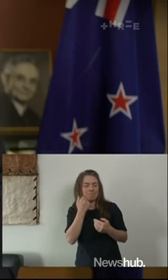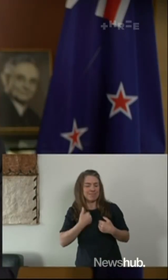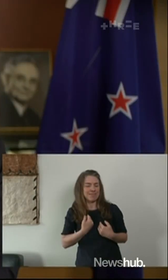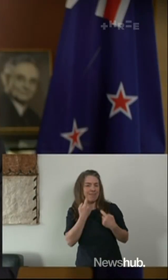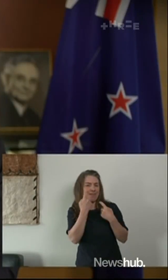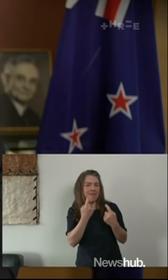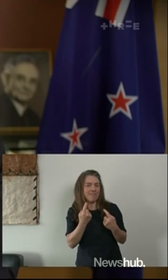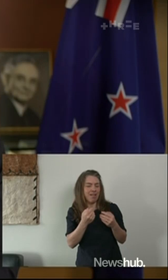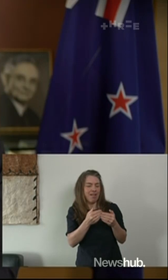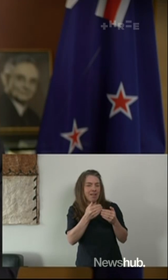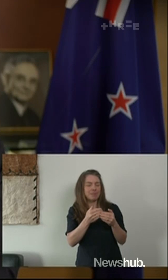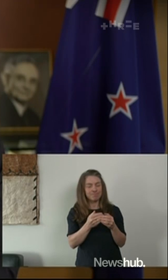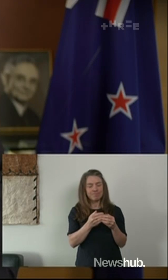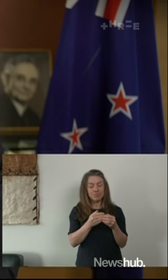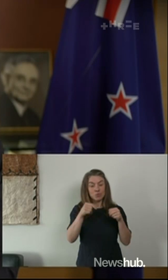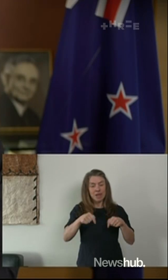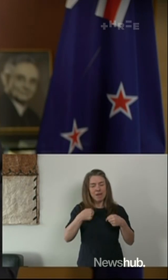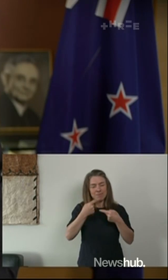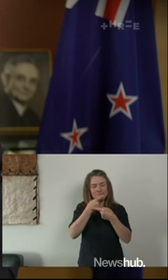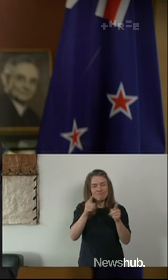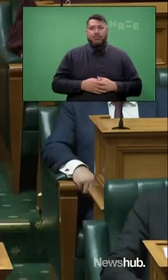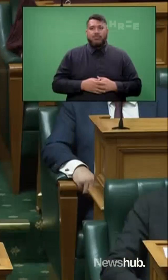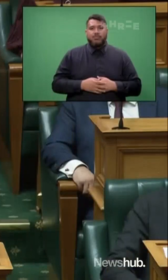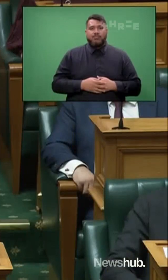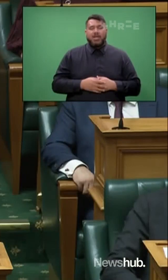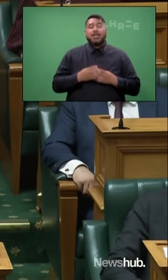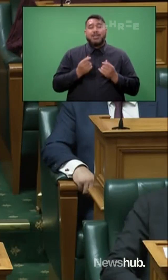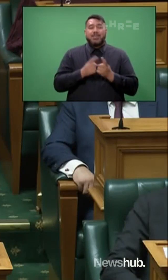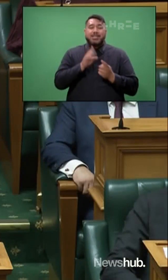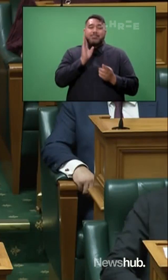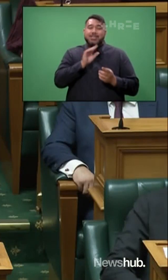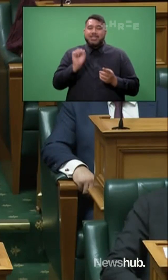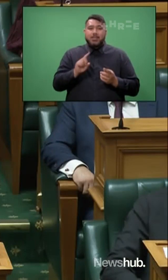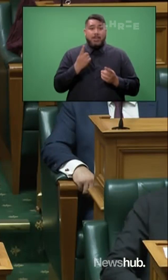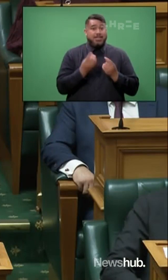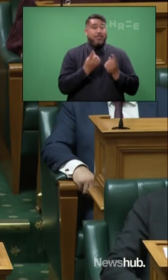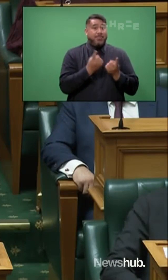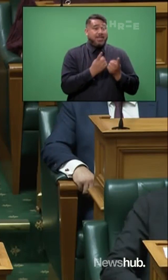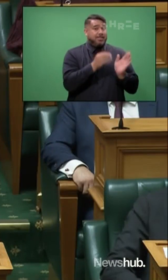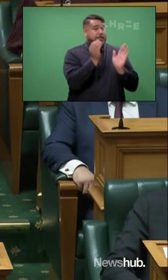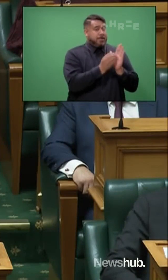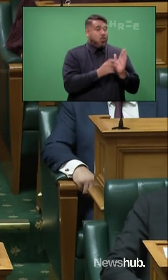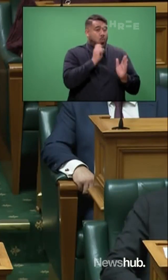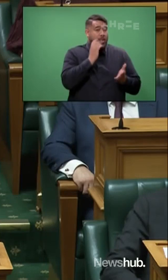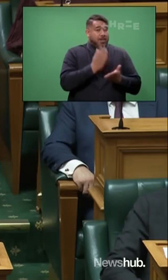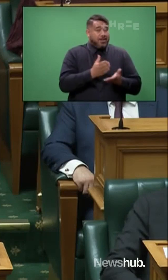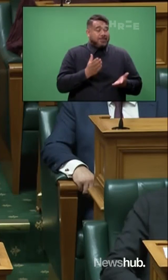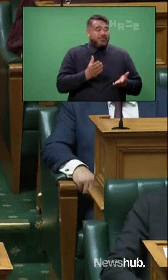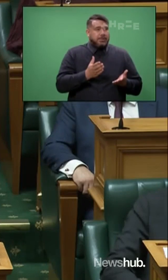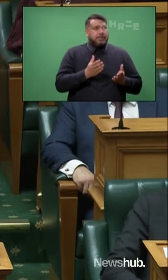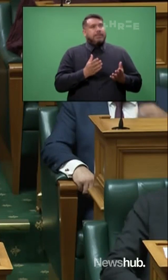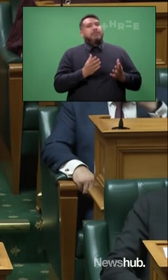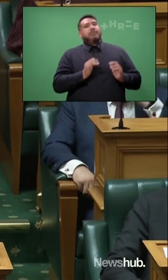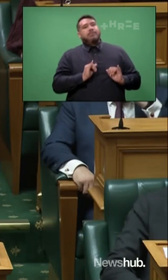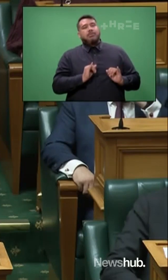I'm announcing an alert system for COVID-19. A valedictory is not a place to summarise a pandemic. No one has